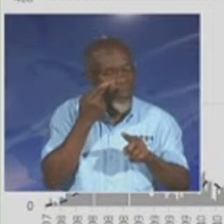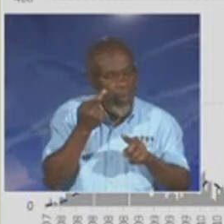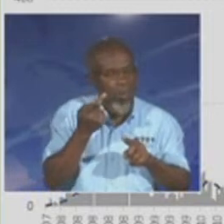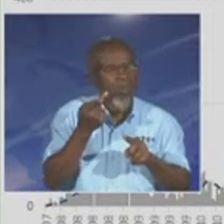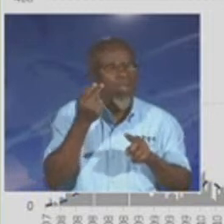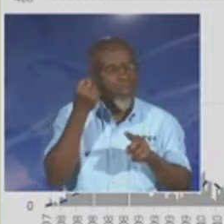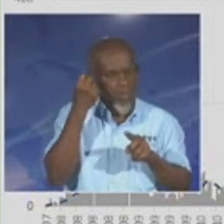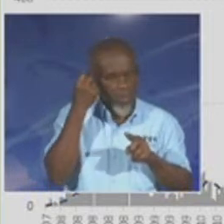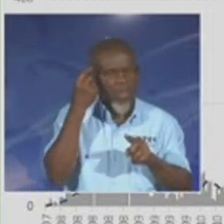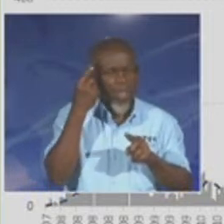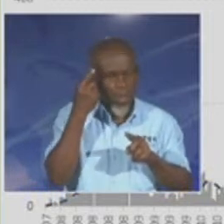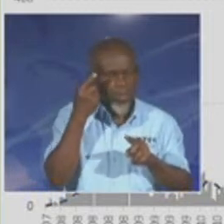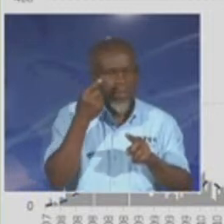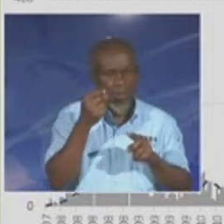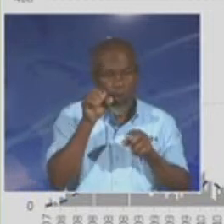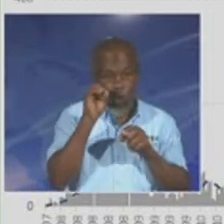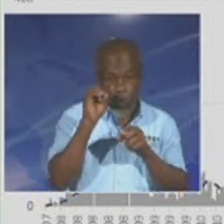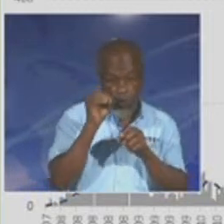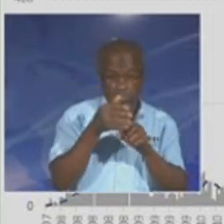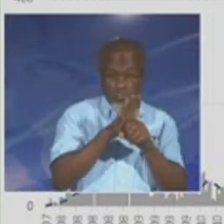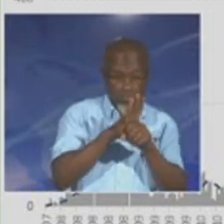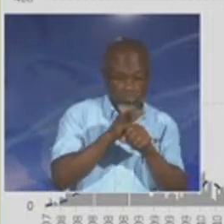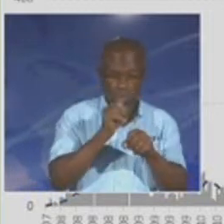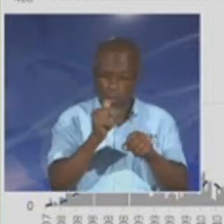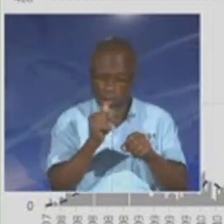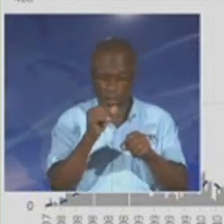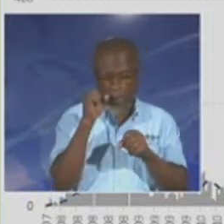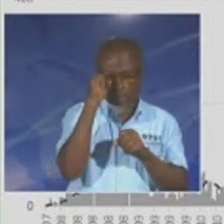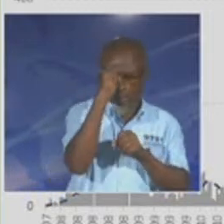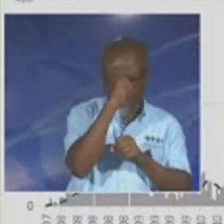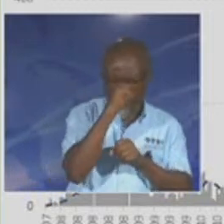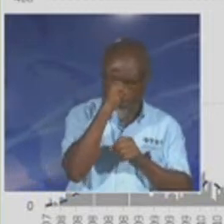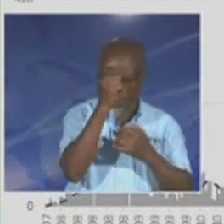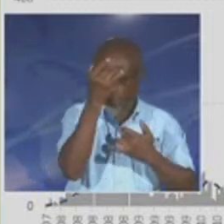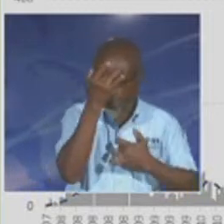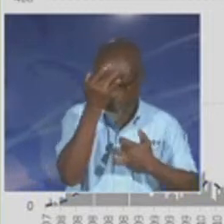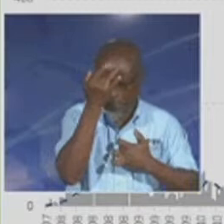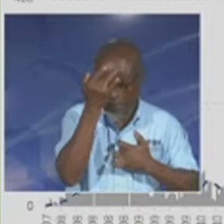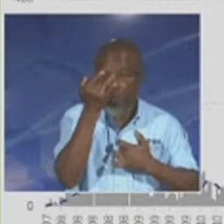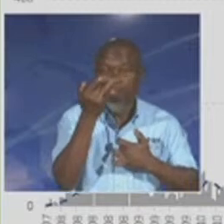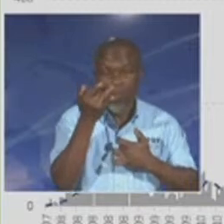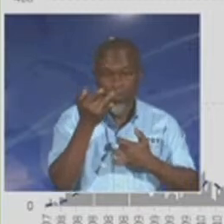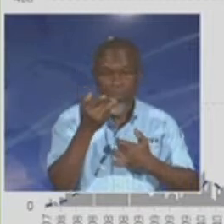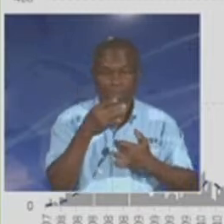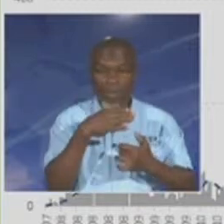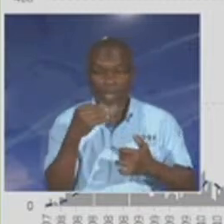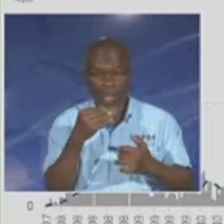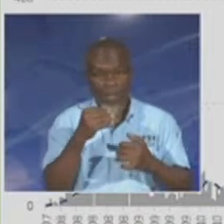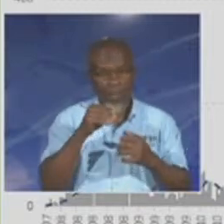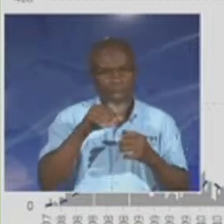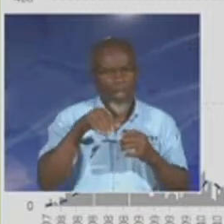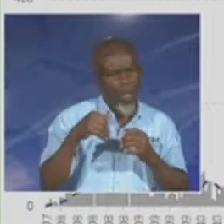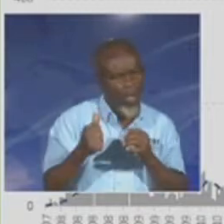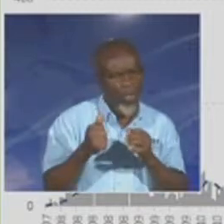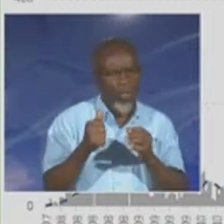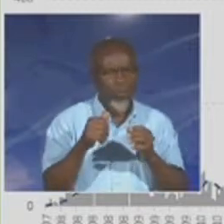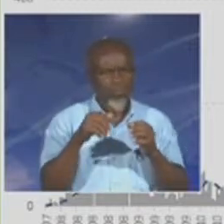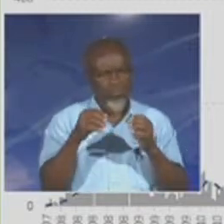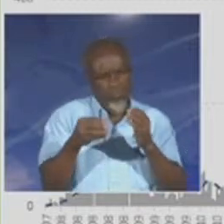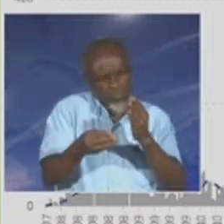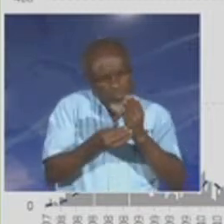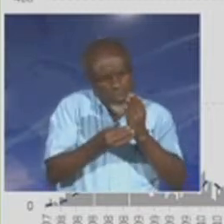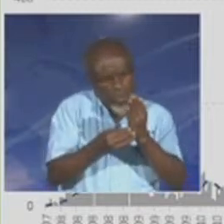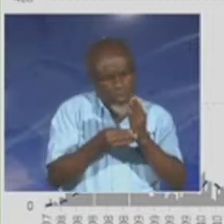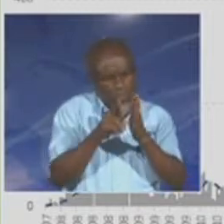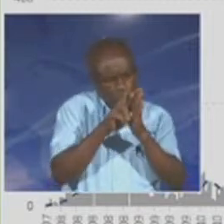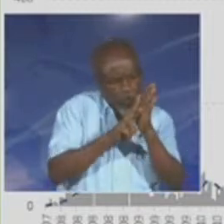The other is that the protocols that would have been in place to reduce risk may also have contributed to blunting or mitigating that